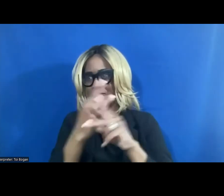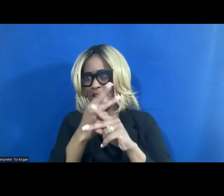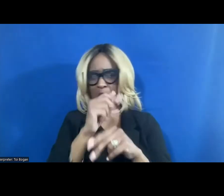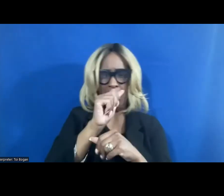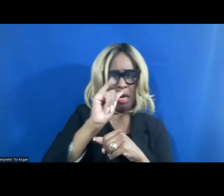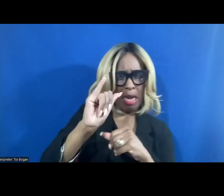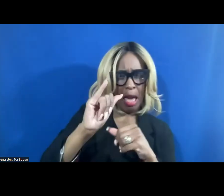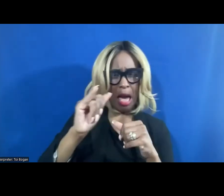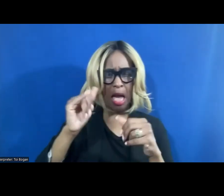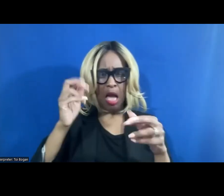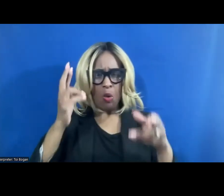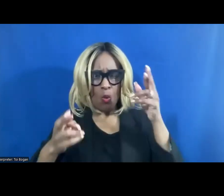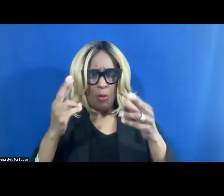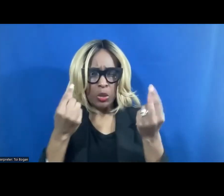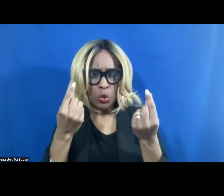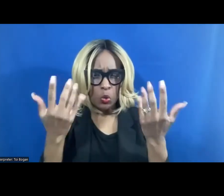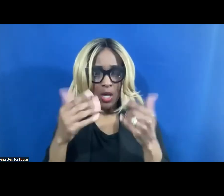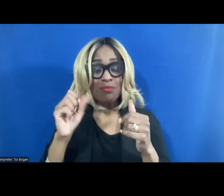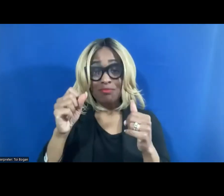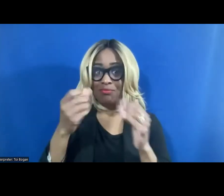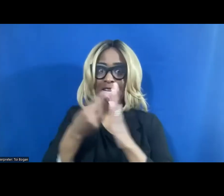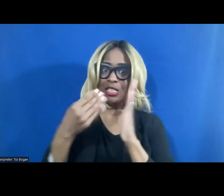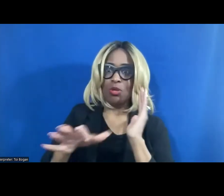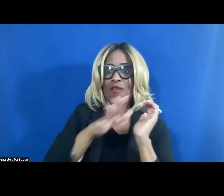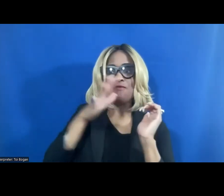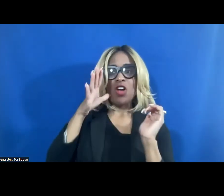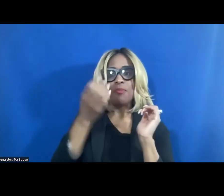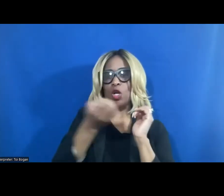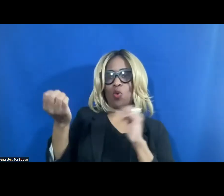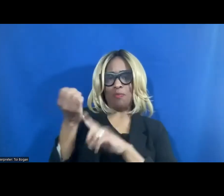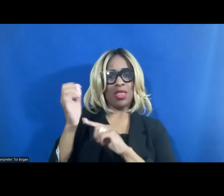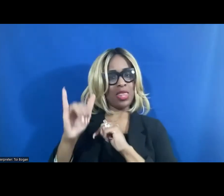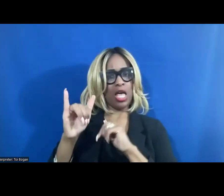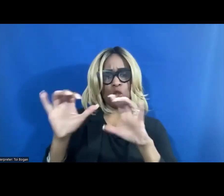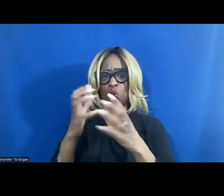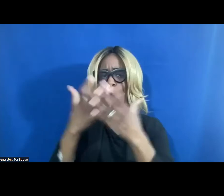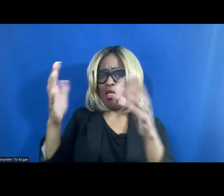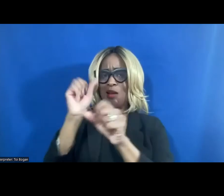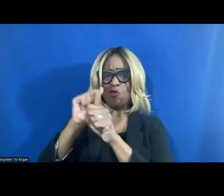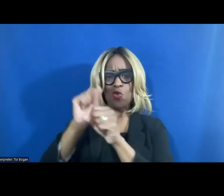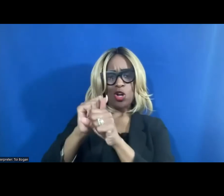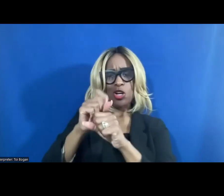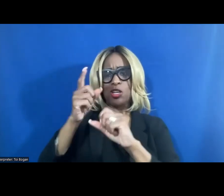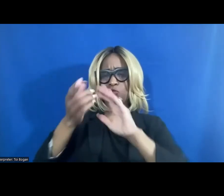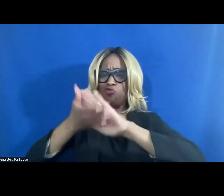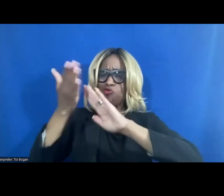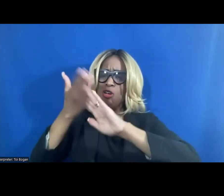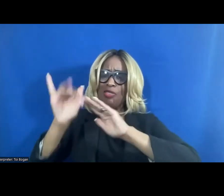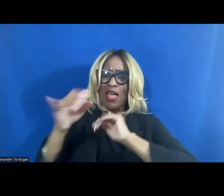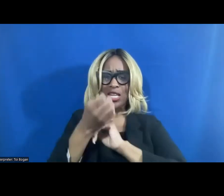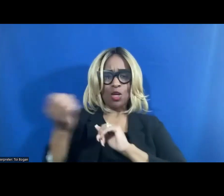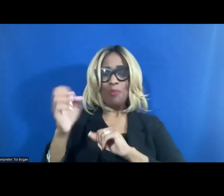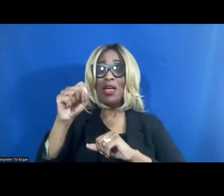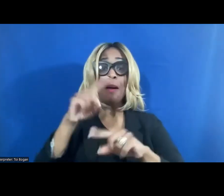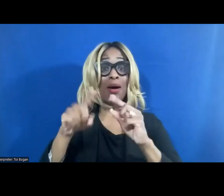do. And yes, there is very expensive farm equipment out there that does a lot of work and you operate the farm equipment. But at the